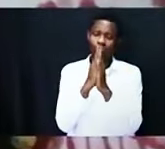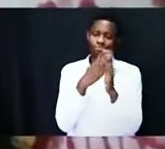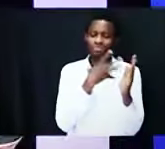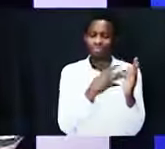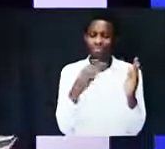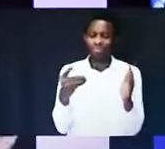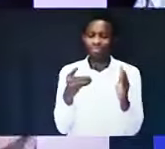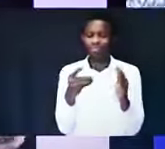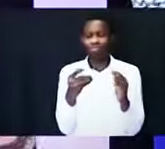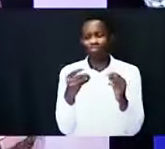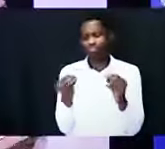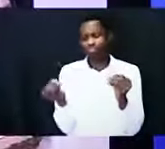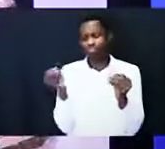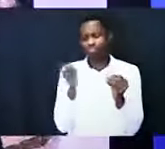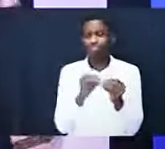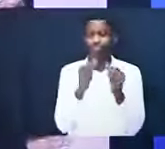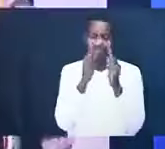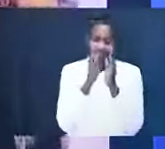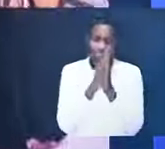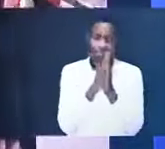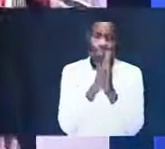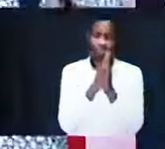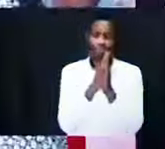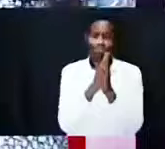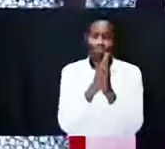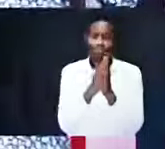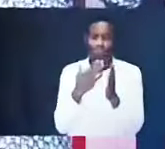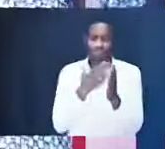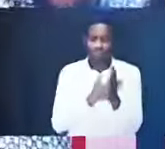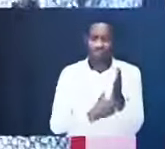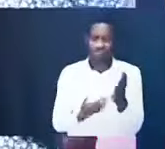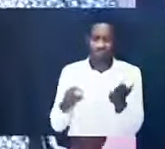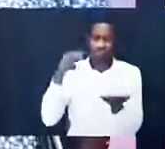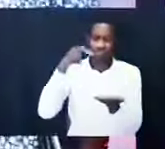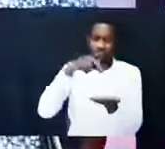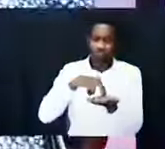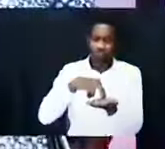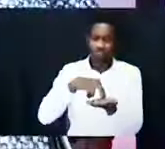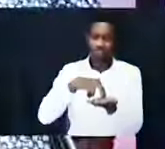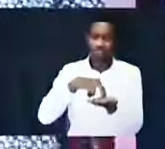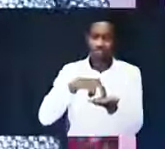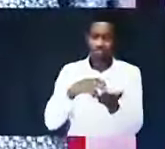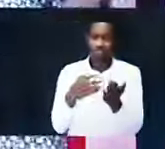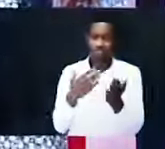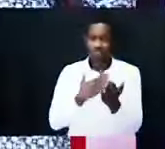And much prayer. Shall we rise to our feet?